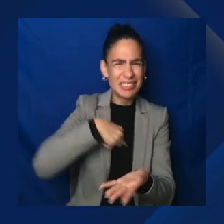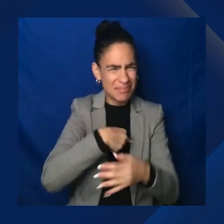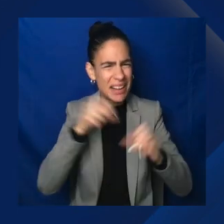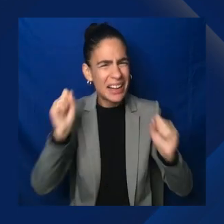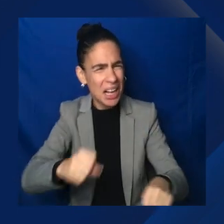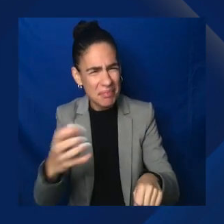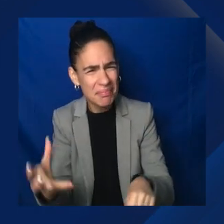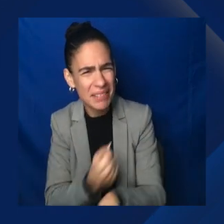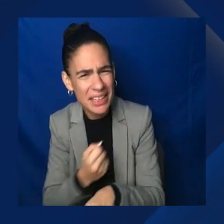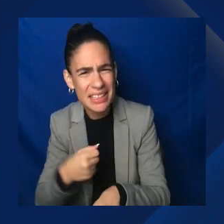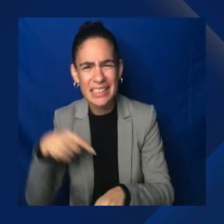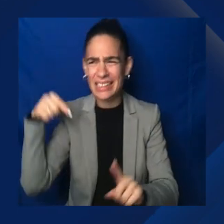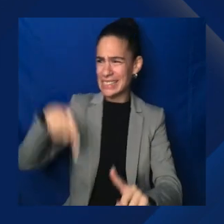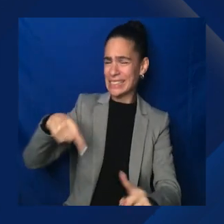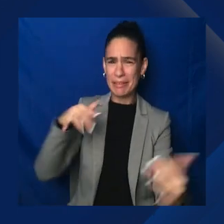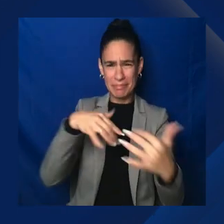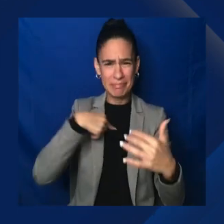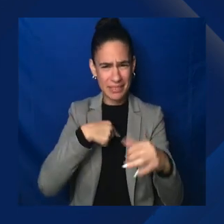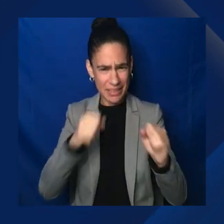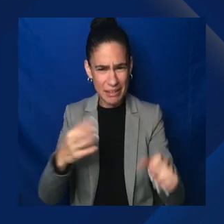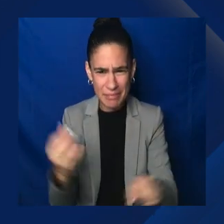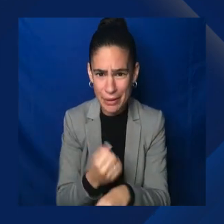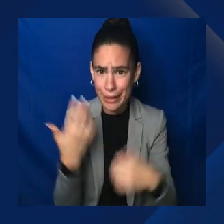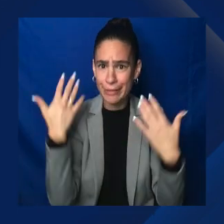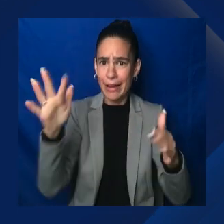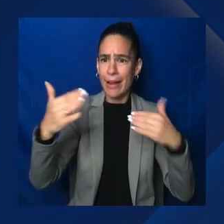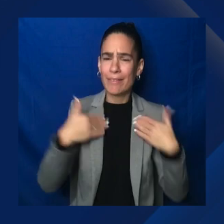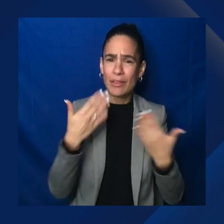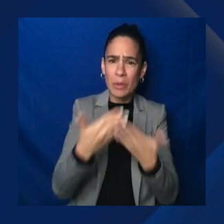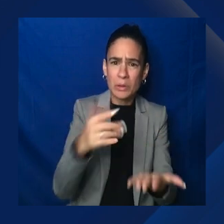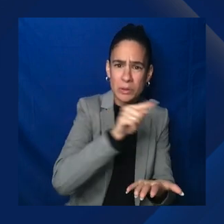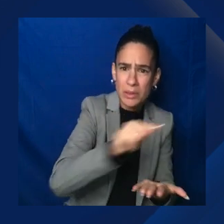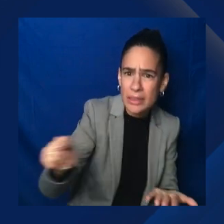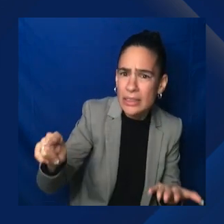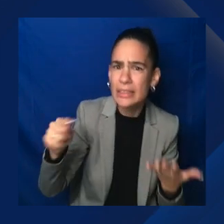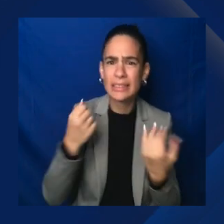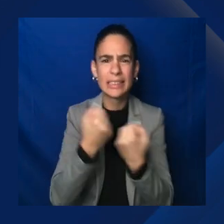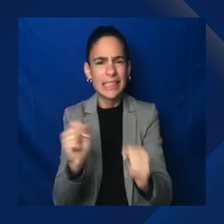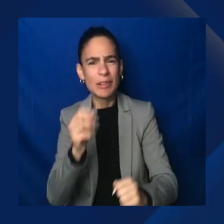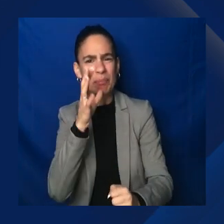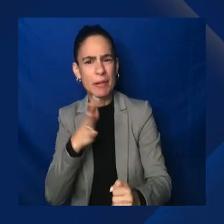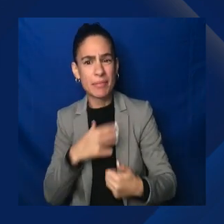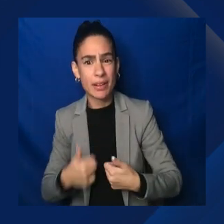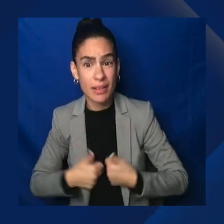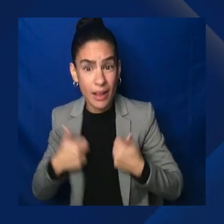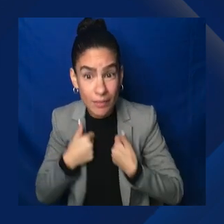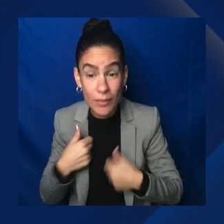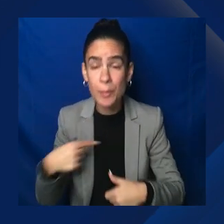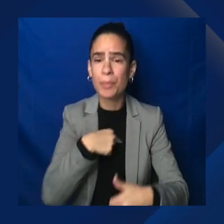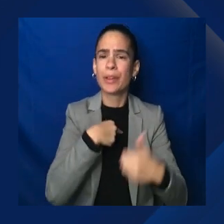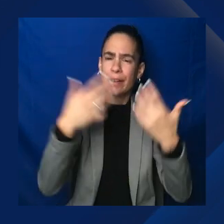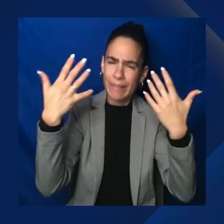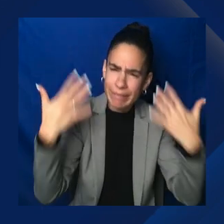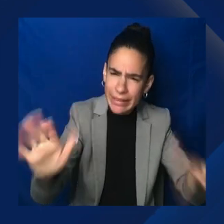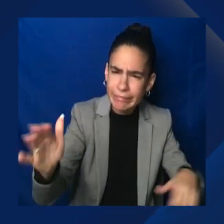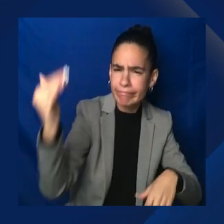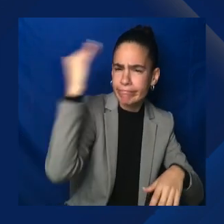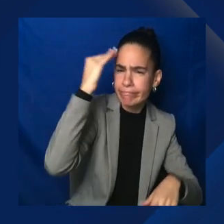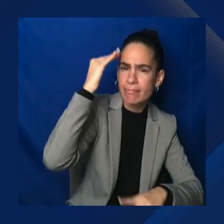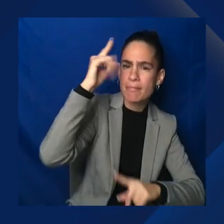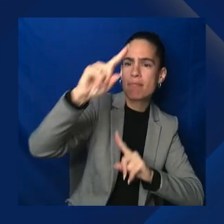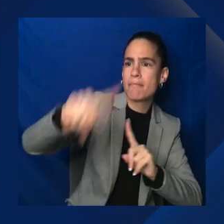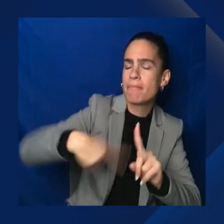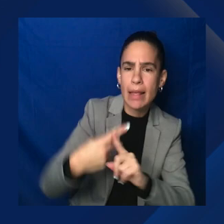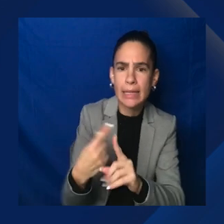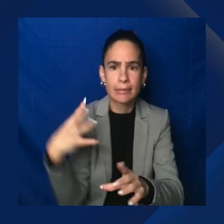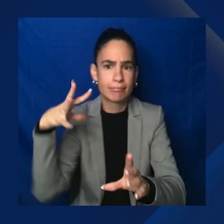tools to save women's lives, and we know when to intervene. No woman should be dying giving birth in